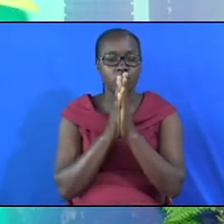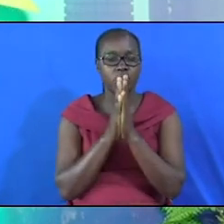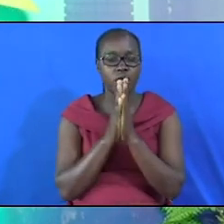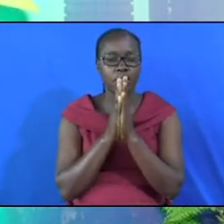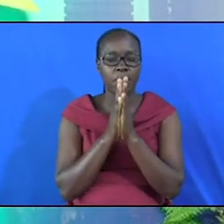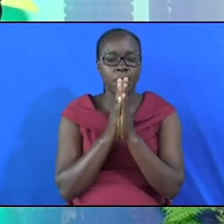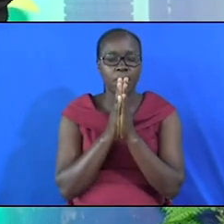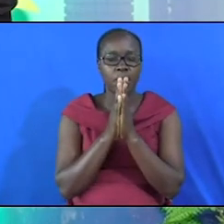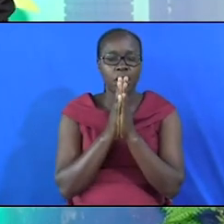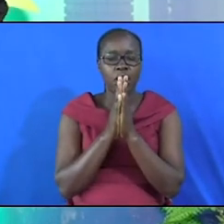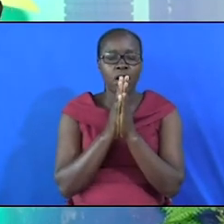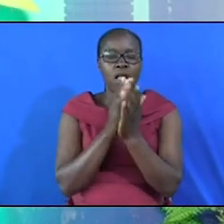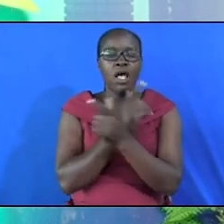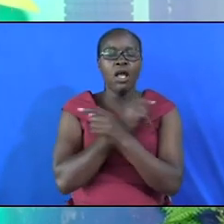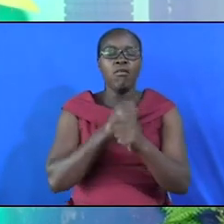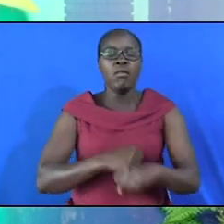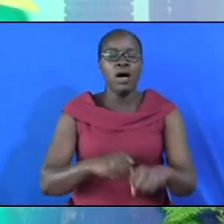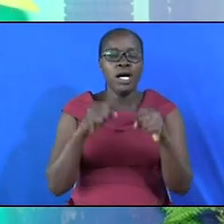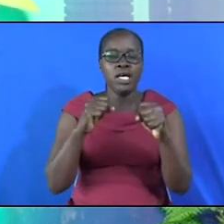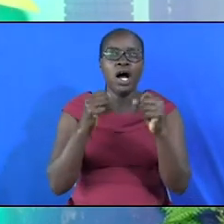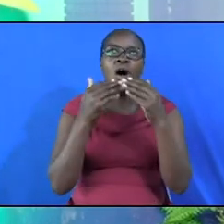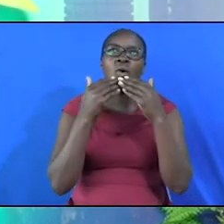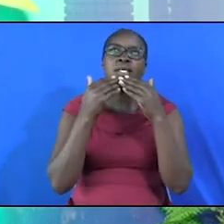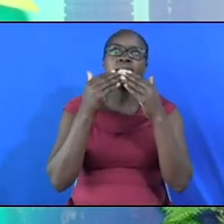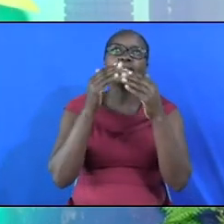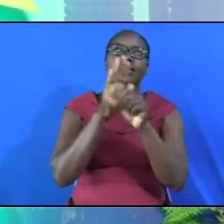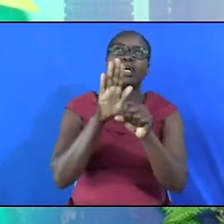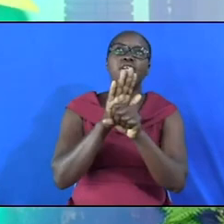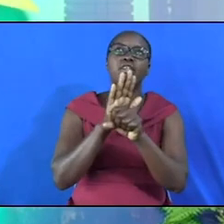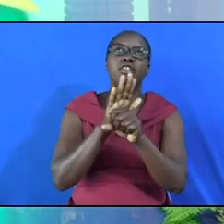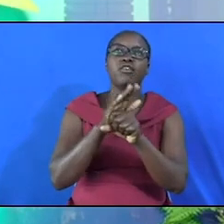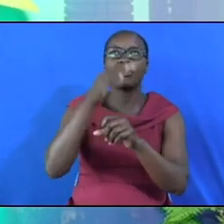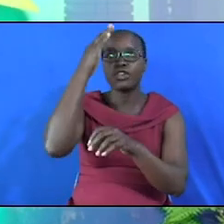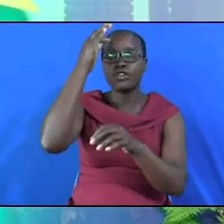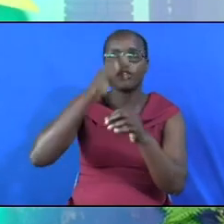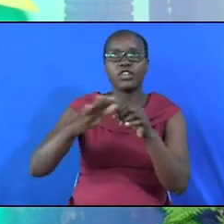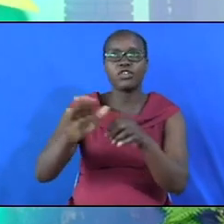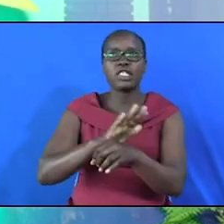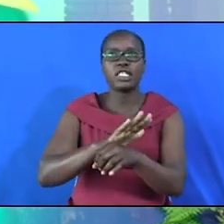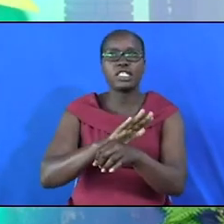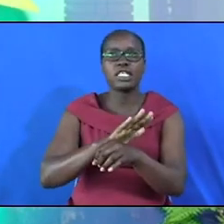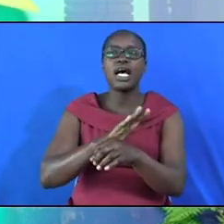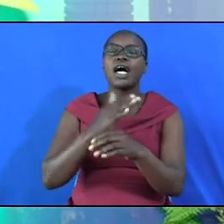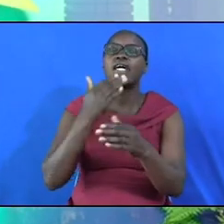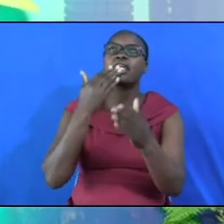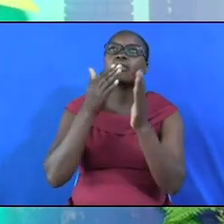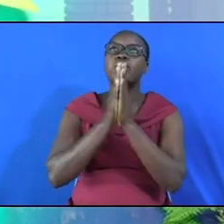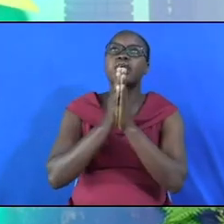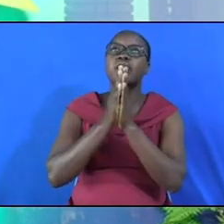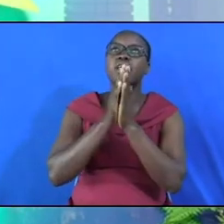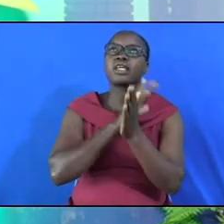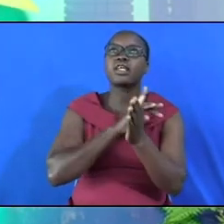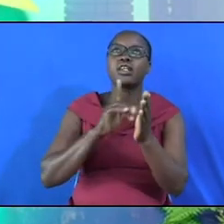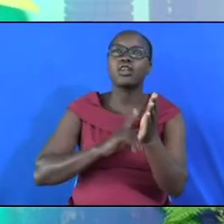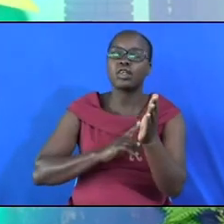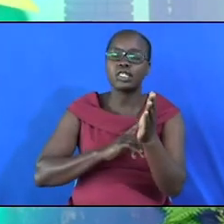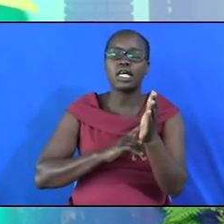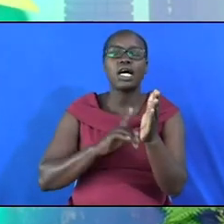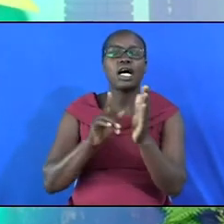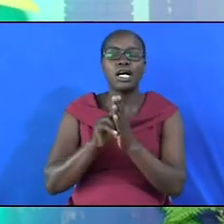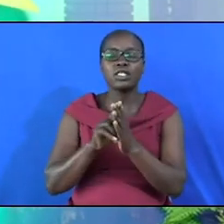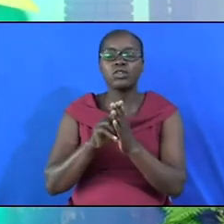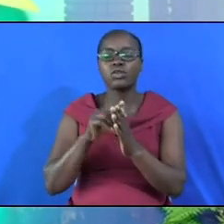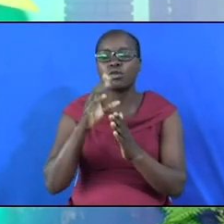pray? Loving Master, we thank you so much for their faithfulness. I pray that like you promised to labor with